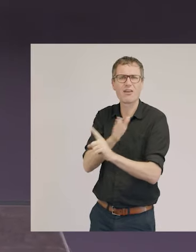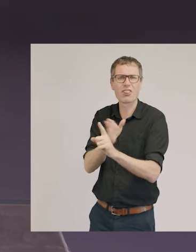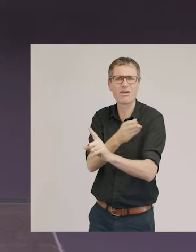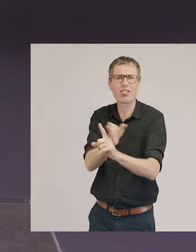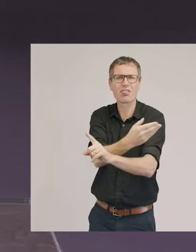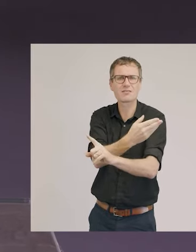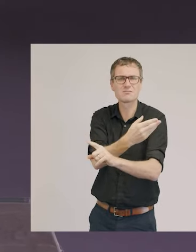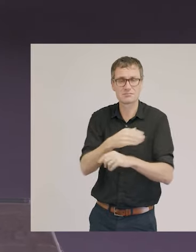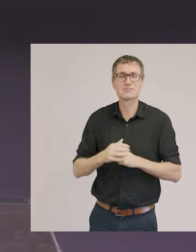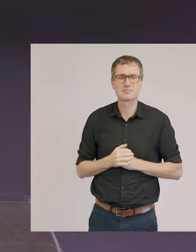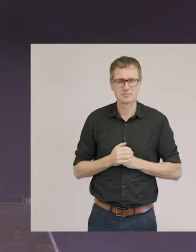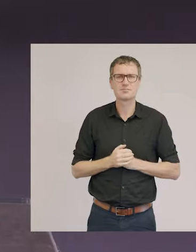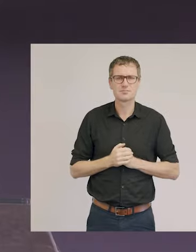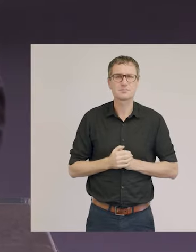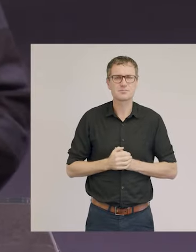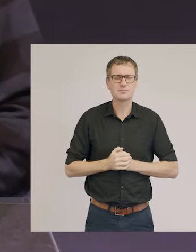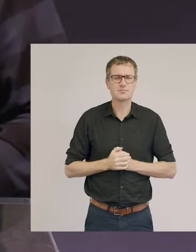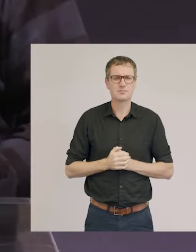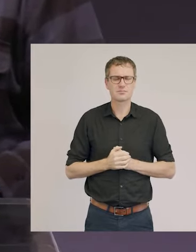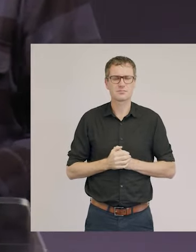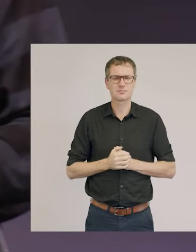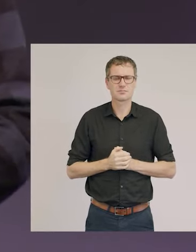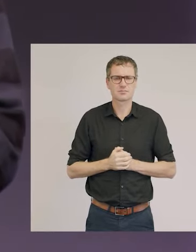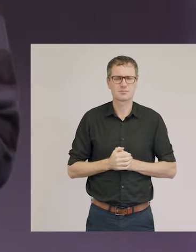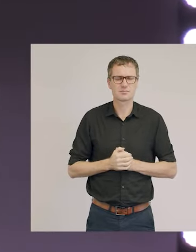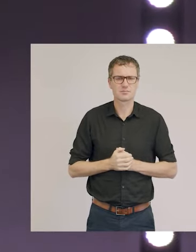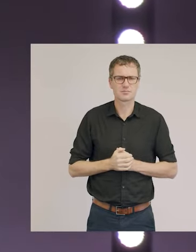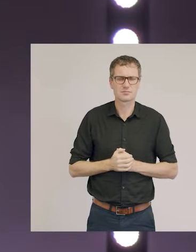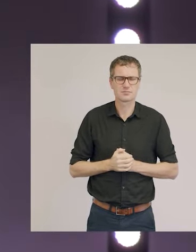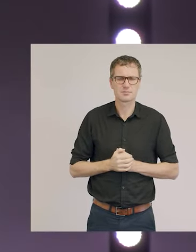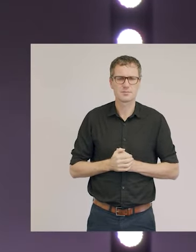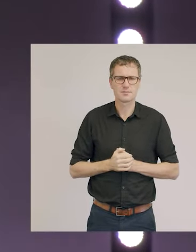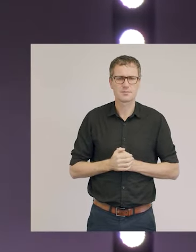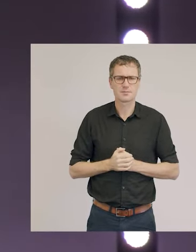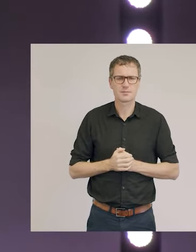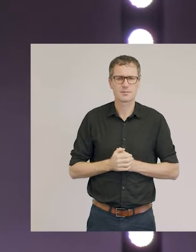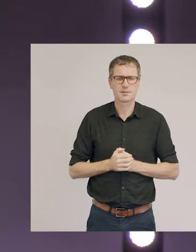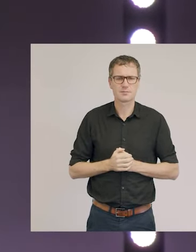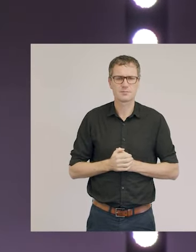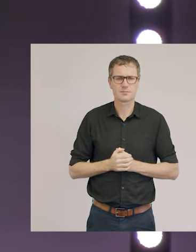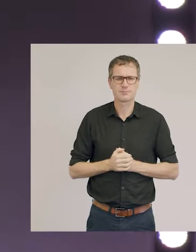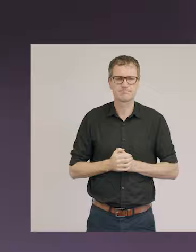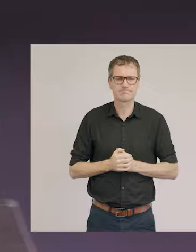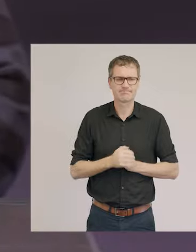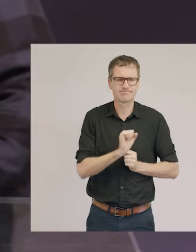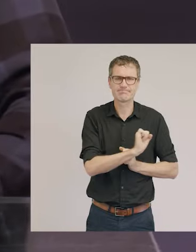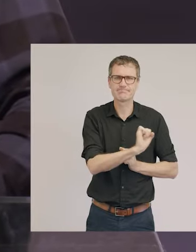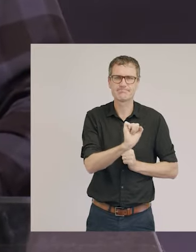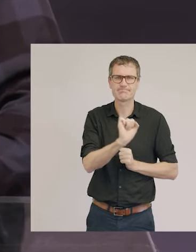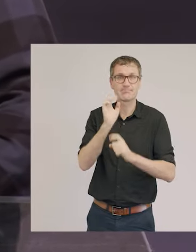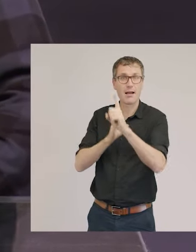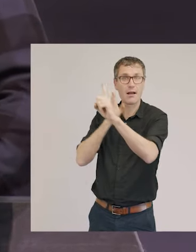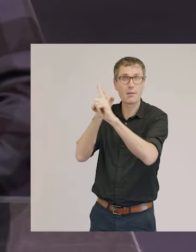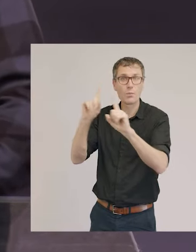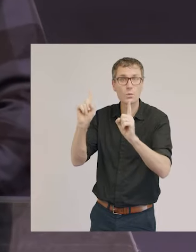in fact, they'll be successful in taking people away from Jesus. So their mission is